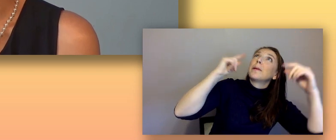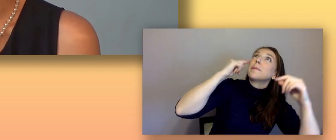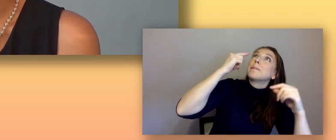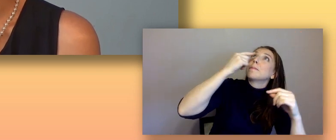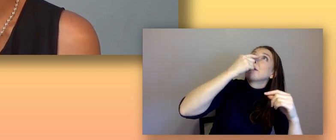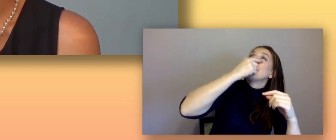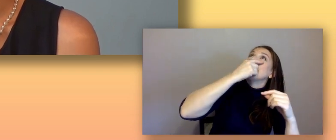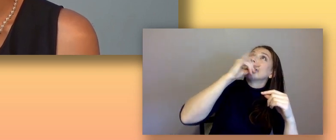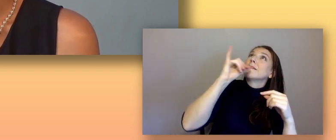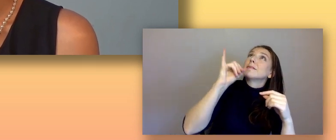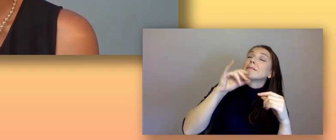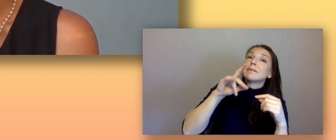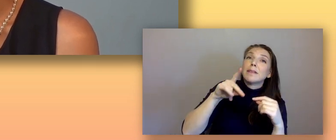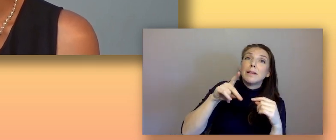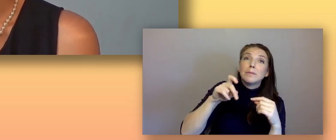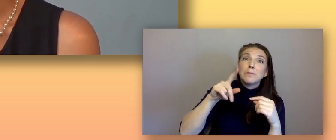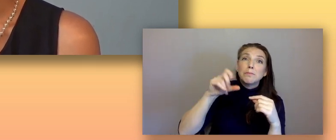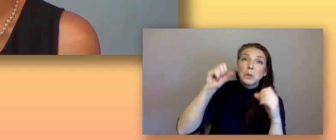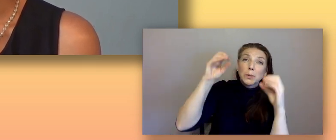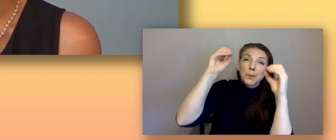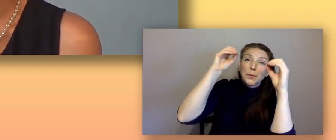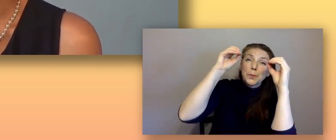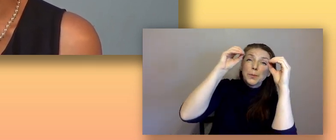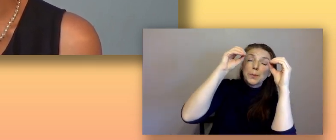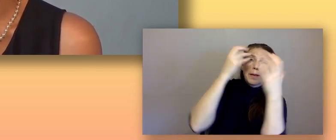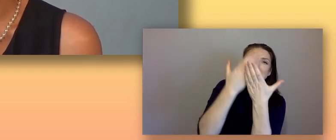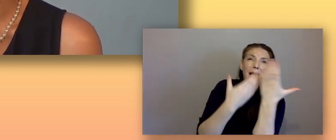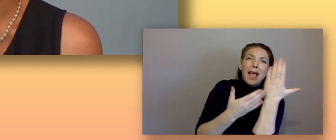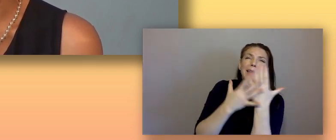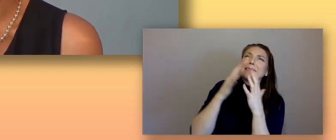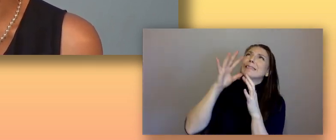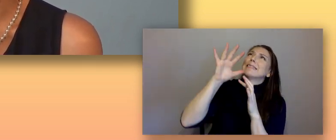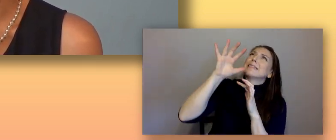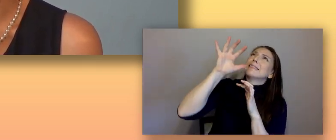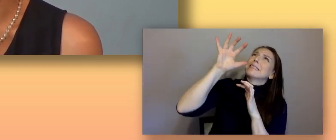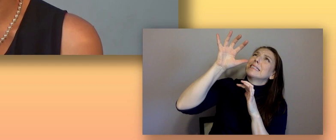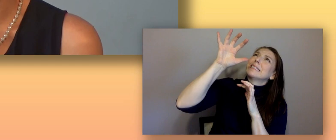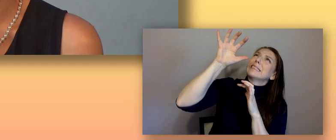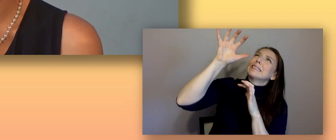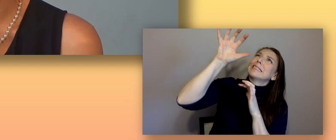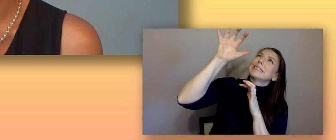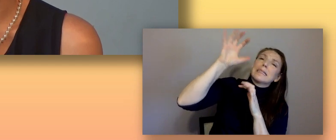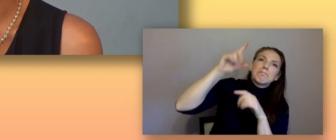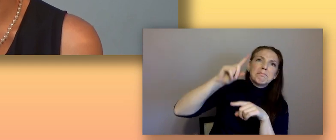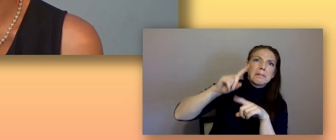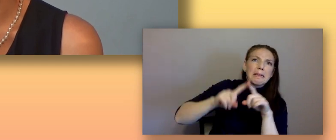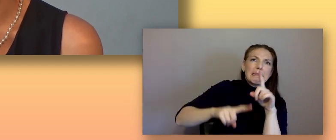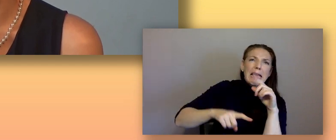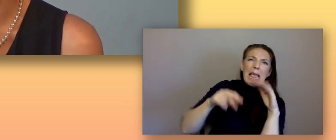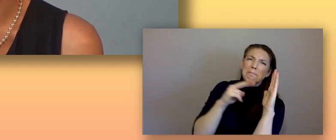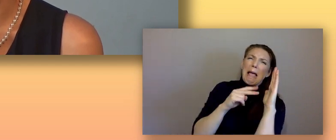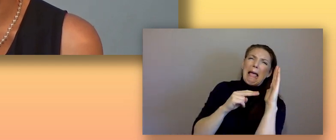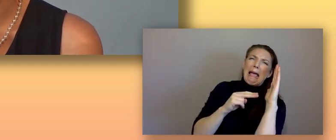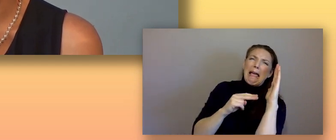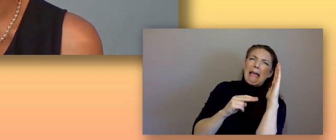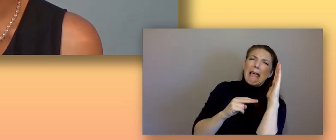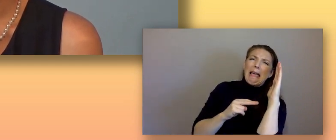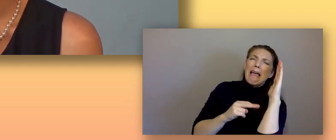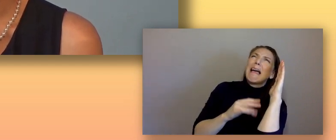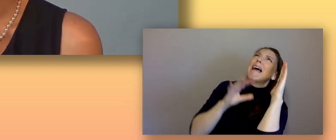peeling pearls, my pruny fingers reaching up towards a world that I can't quite